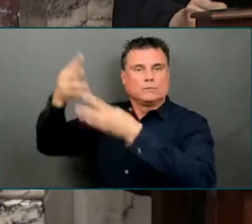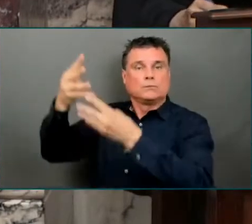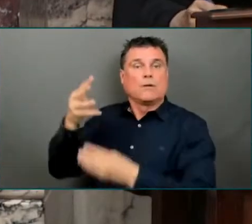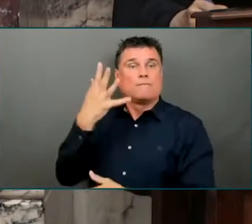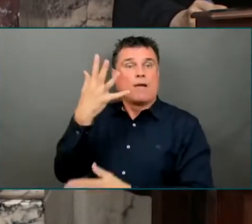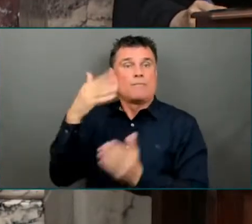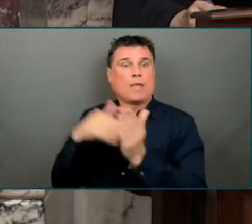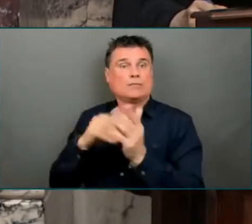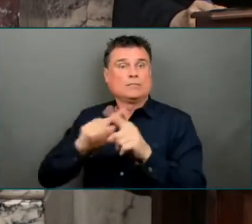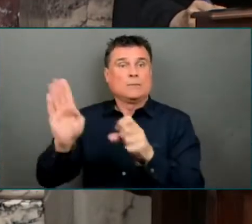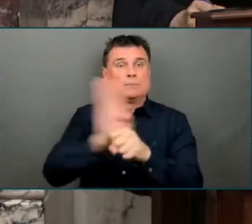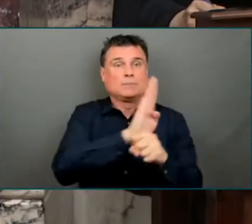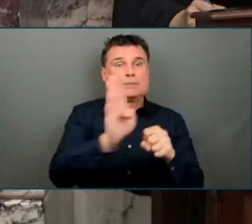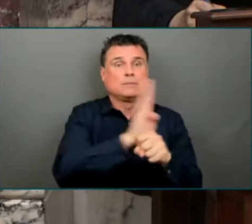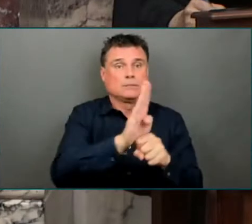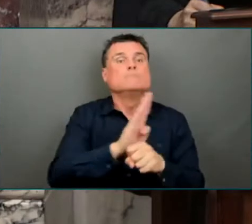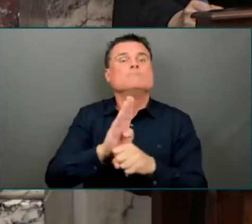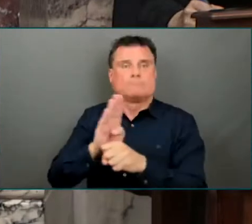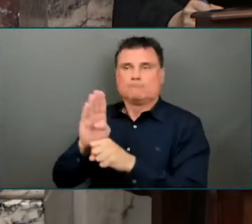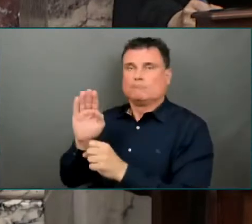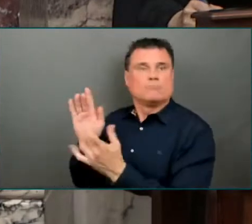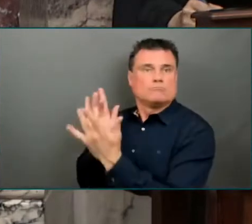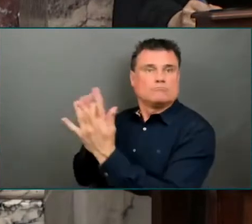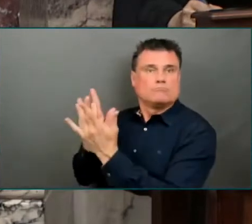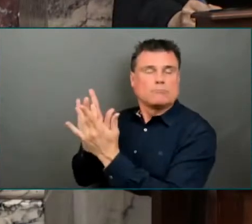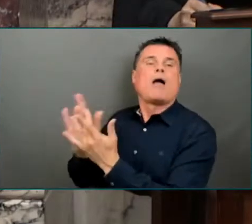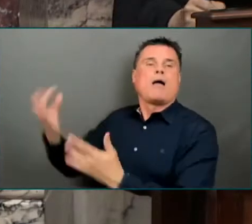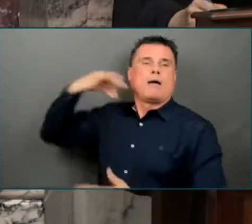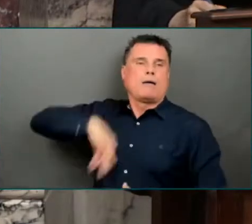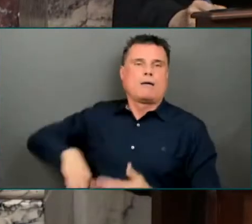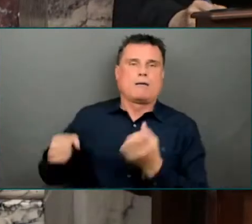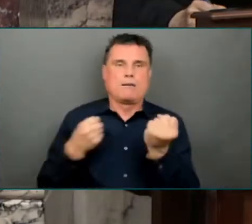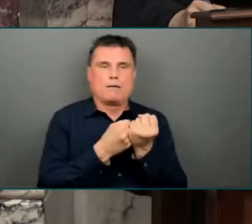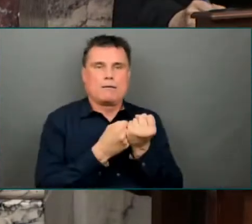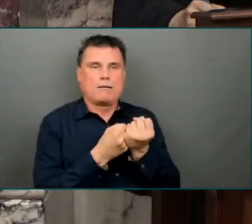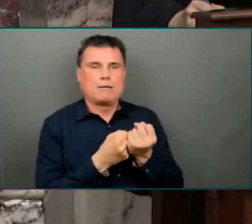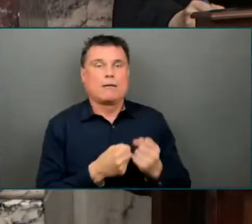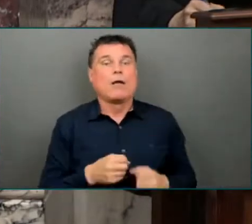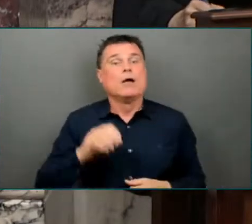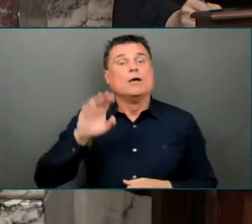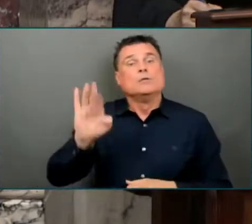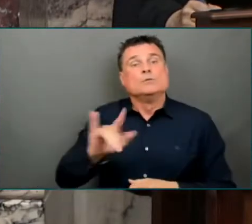in more than 500 communities. And our Stronger BC plan included record